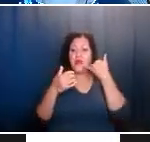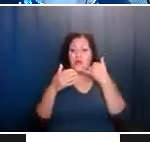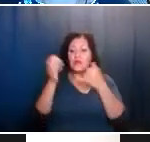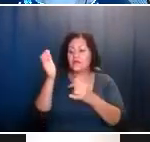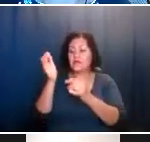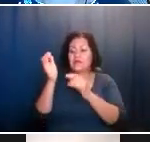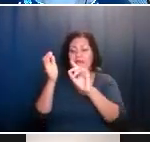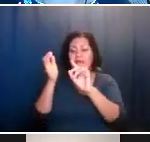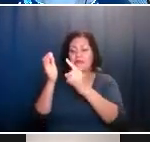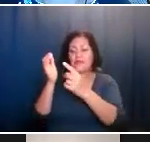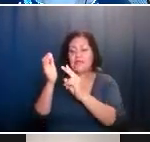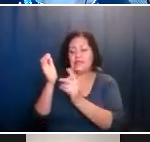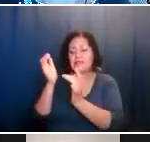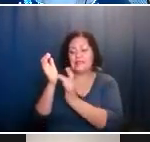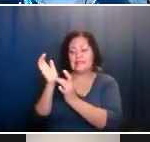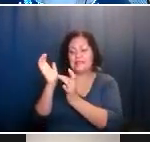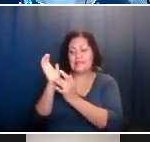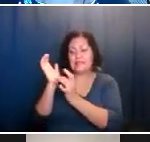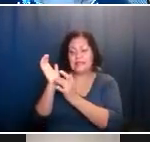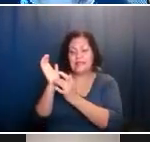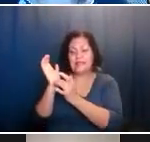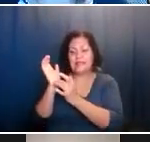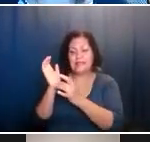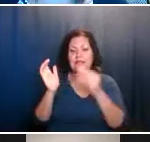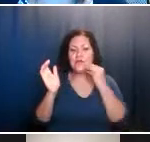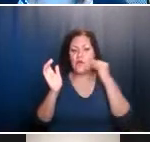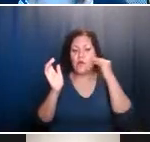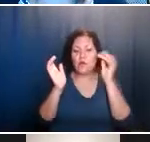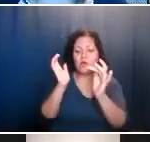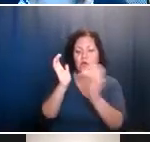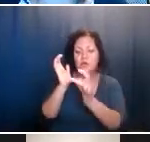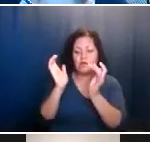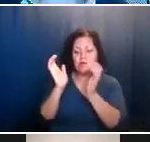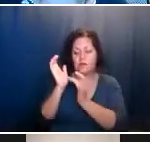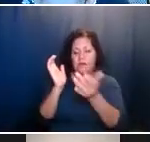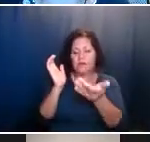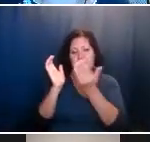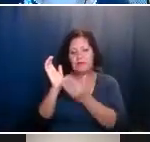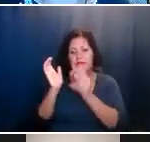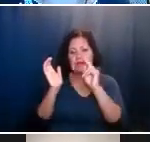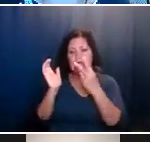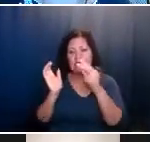button and here's your agenda button. And when you click on the agenda,